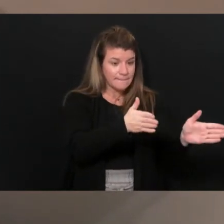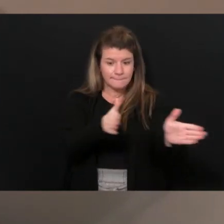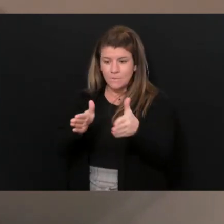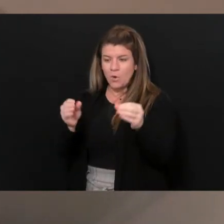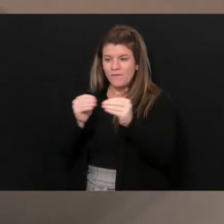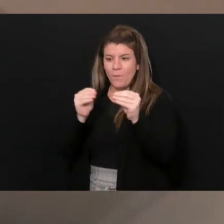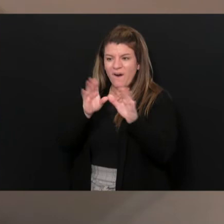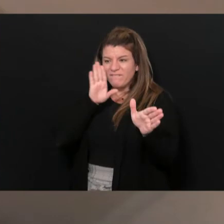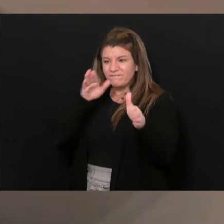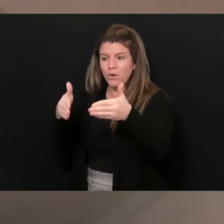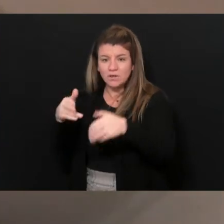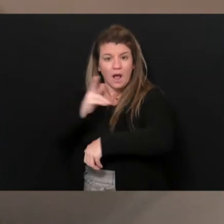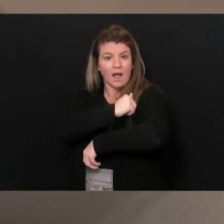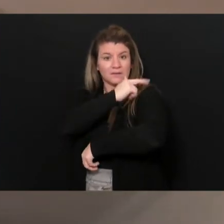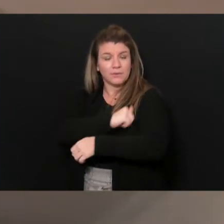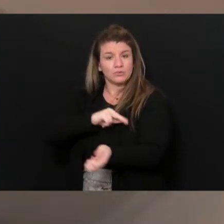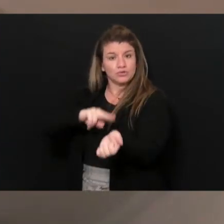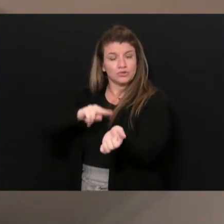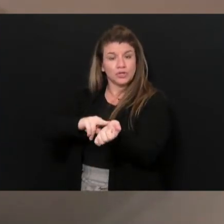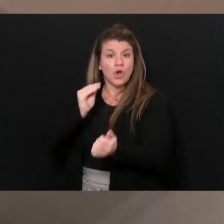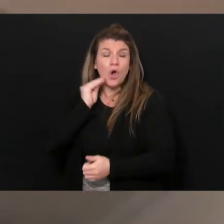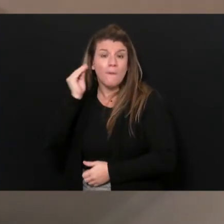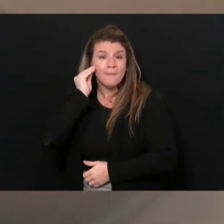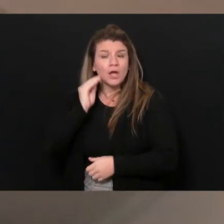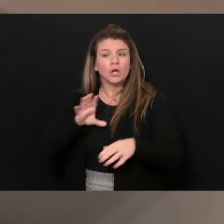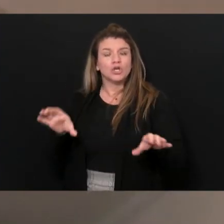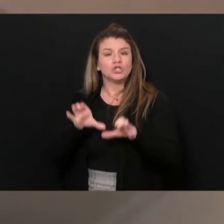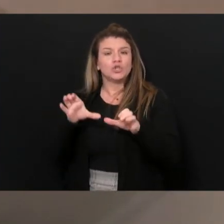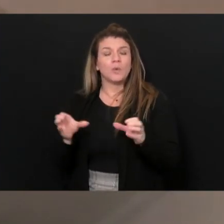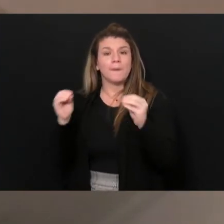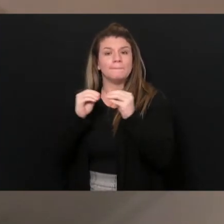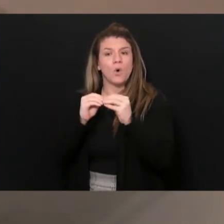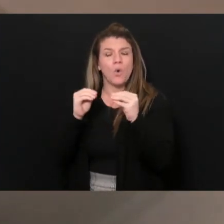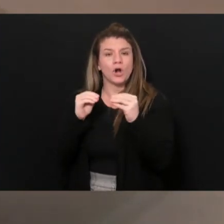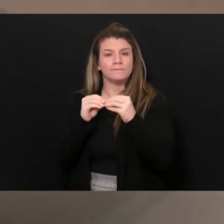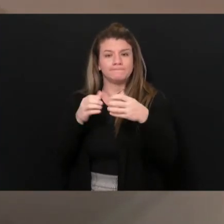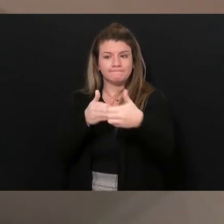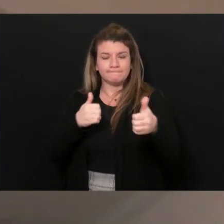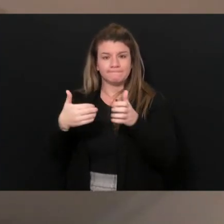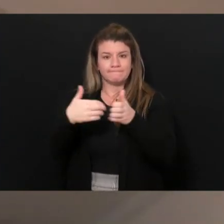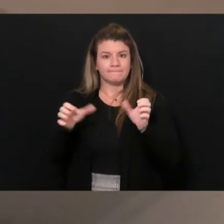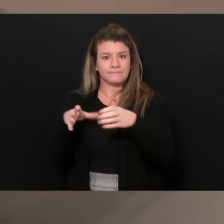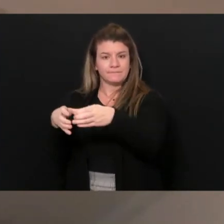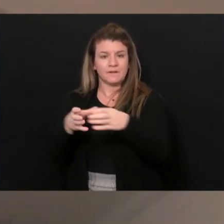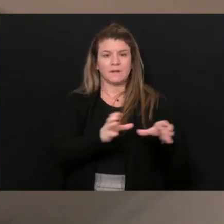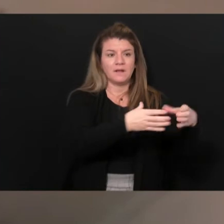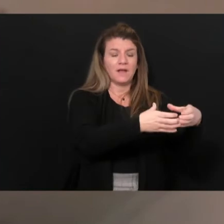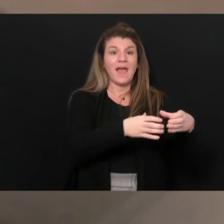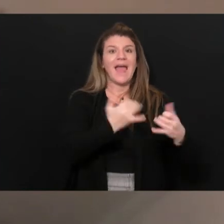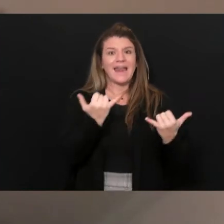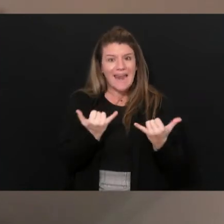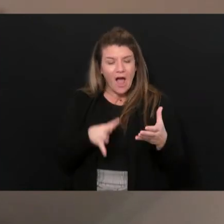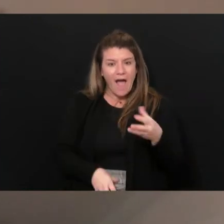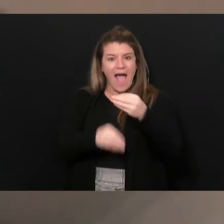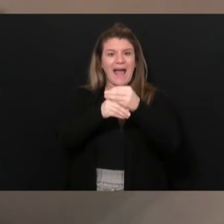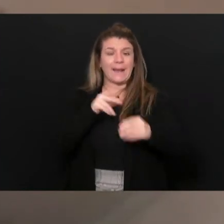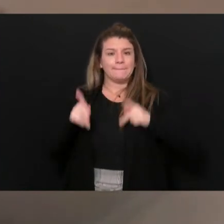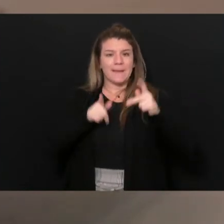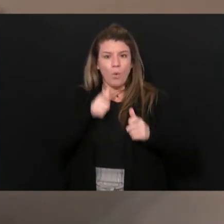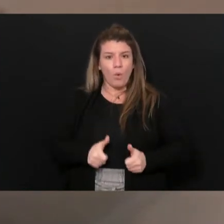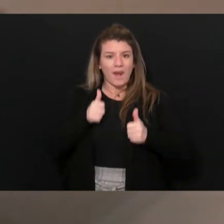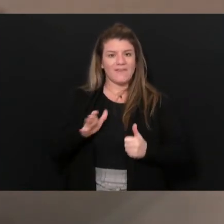on hospitals and nursing homes to a more decentralized group of people, citizens that live in the community. And we